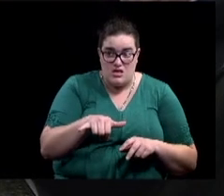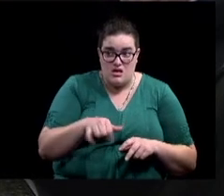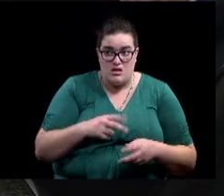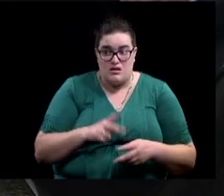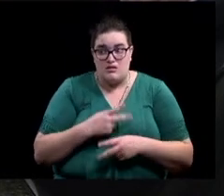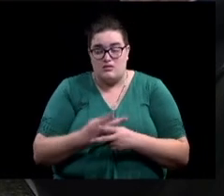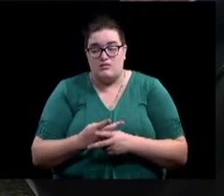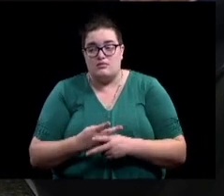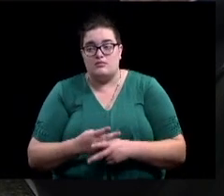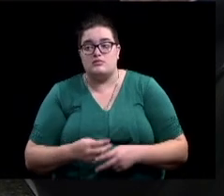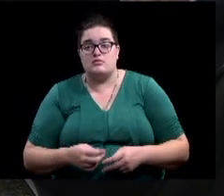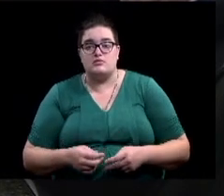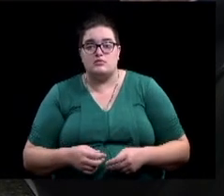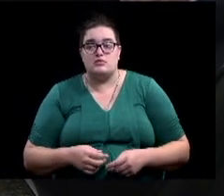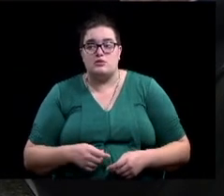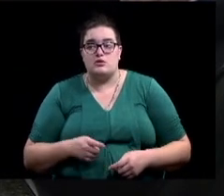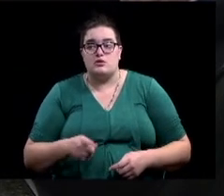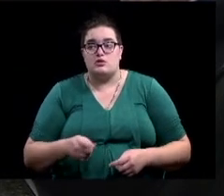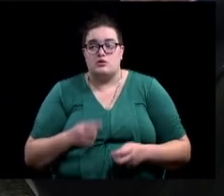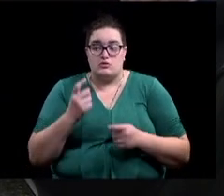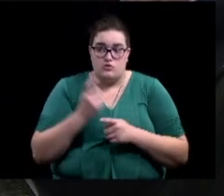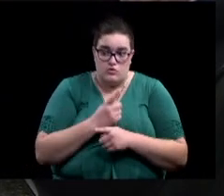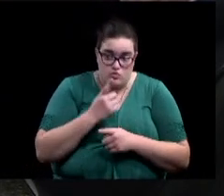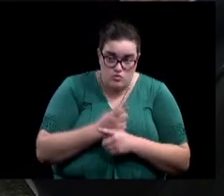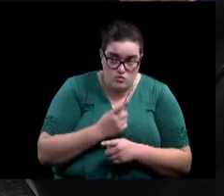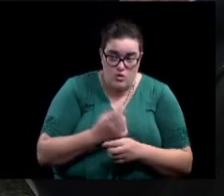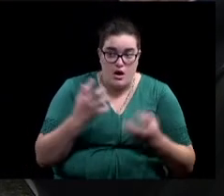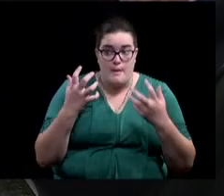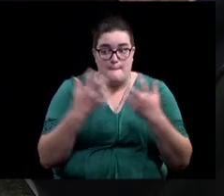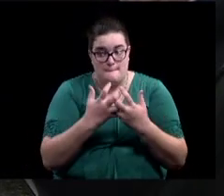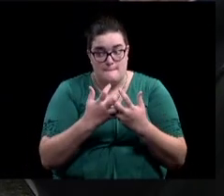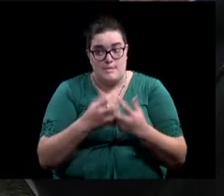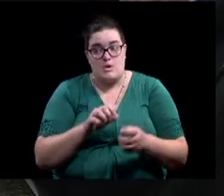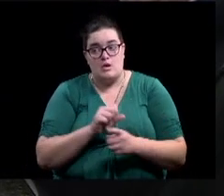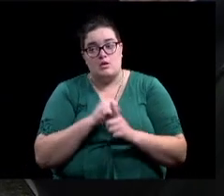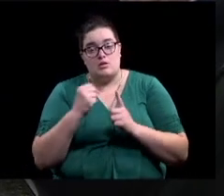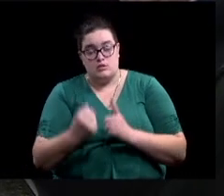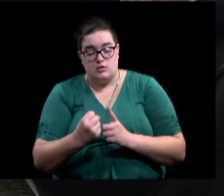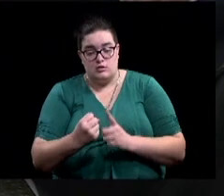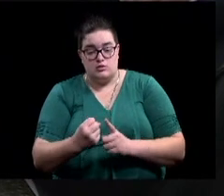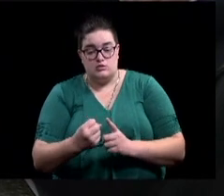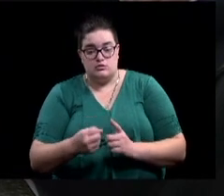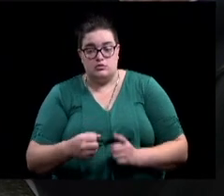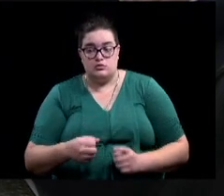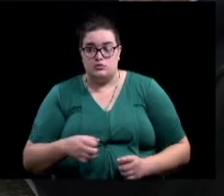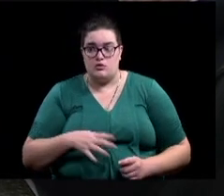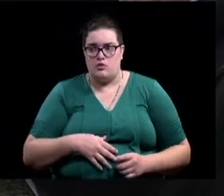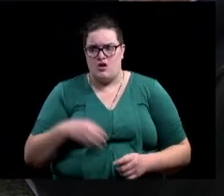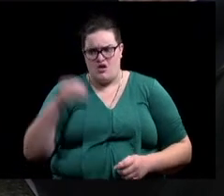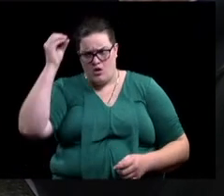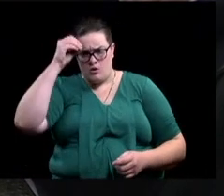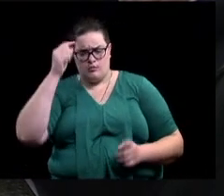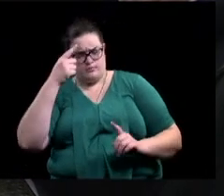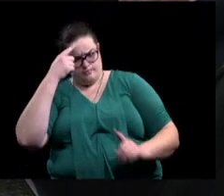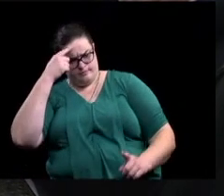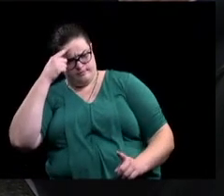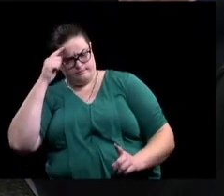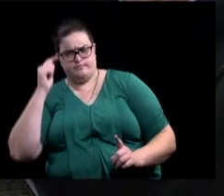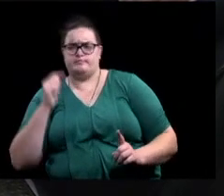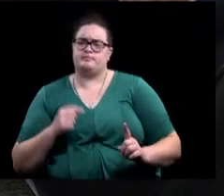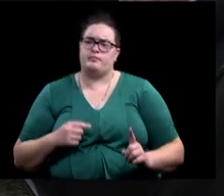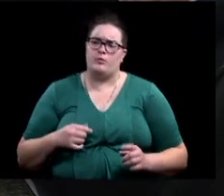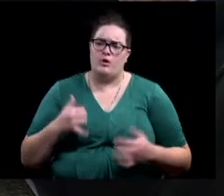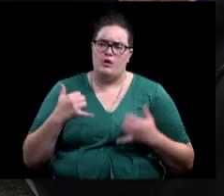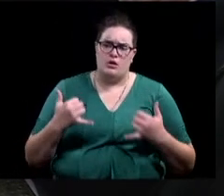don't necessarily cast our own opinion about it in the light of day, that we have to take into consideration all of the factors that